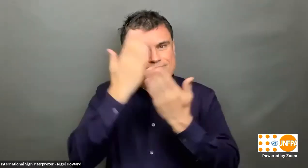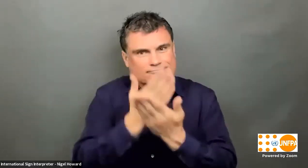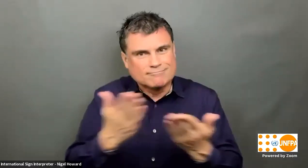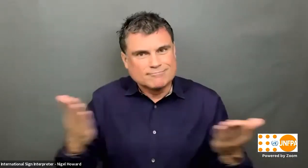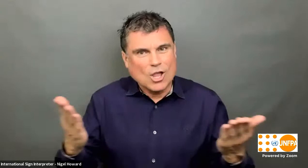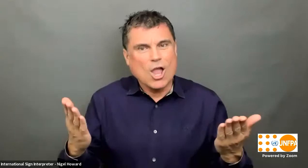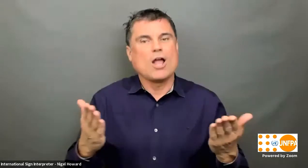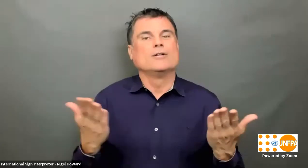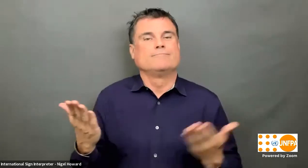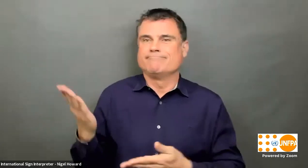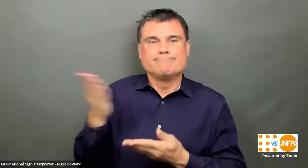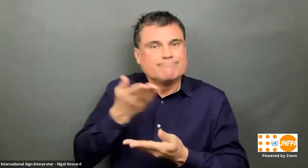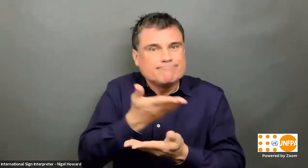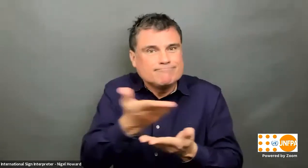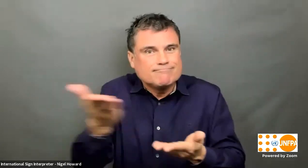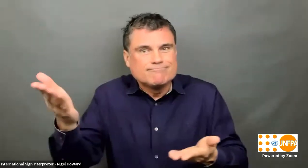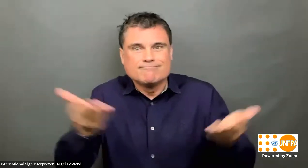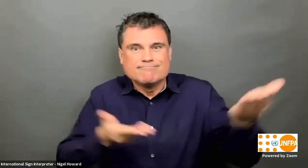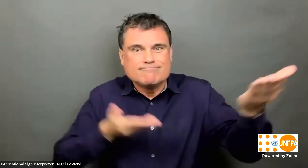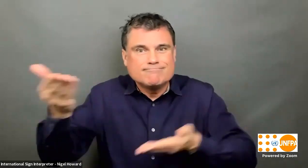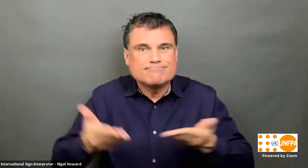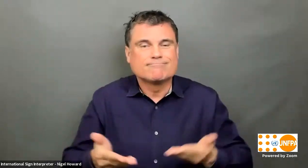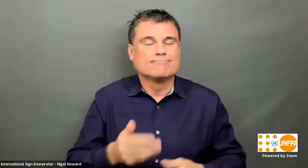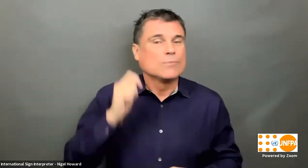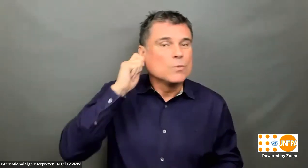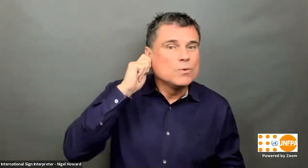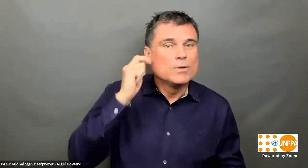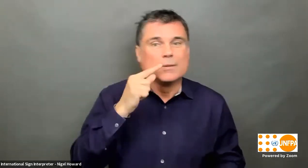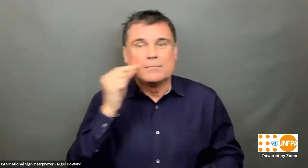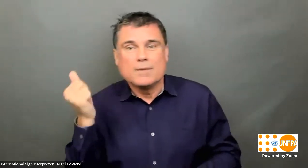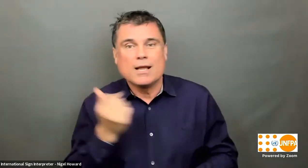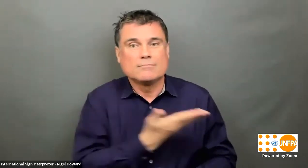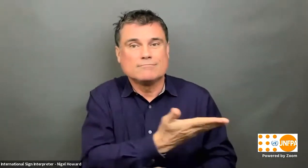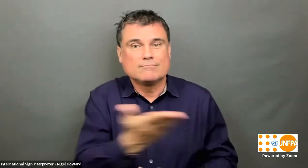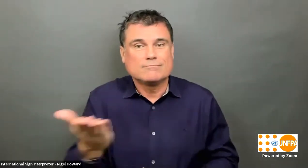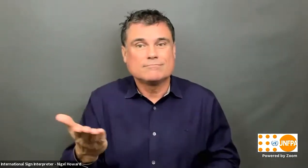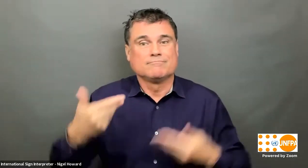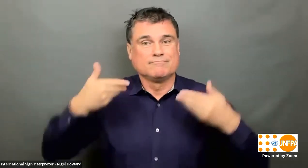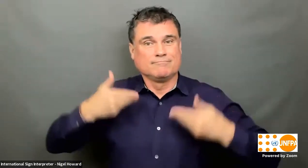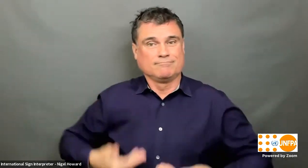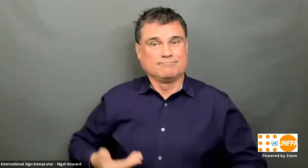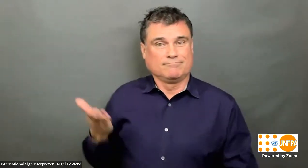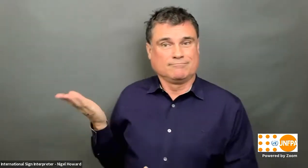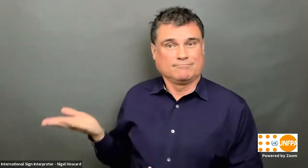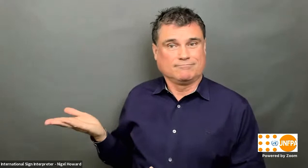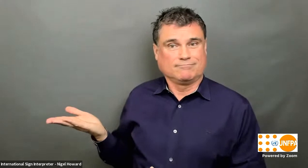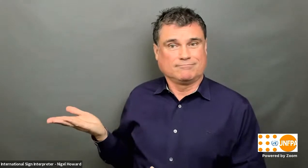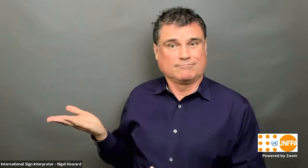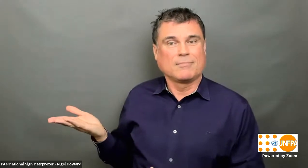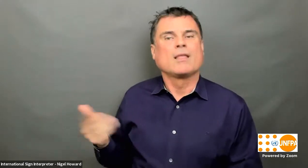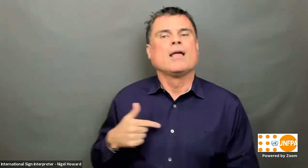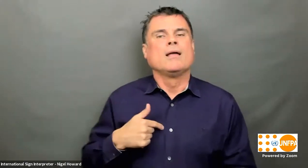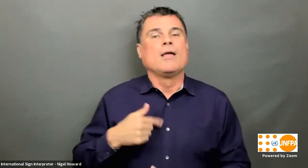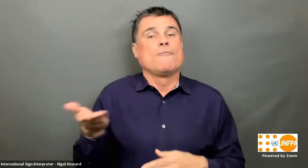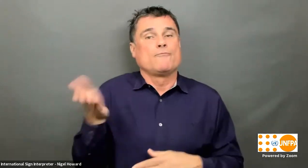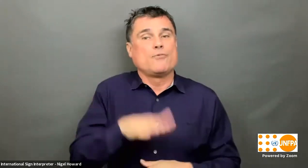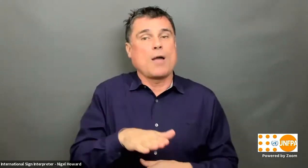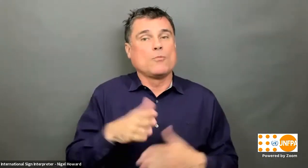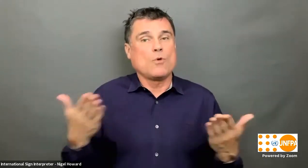gentlemen, I'm Ekaterina Sviladze, Deputy Public Defender of Georgia. Sorry, Peter, I hear